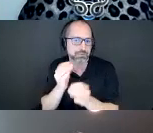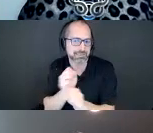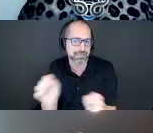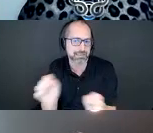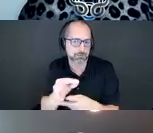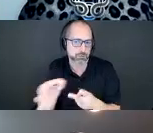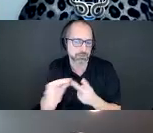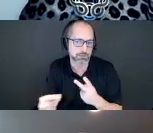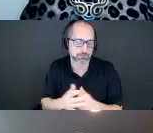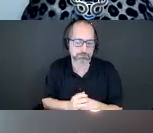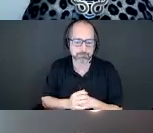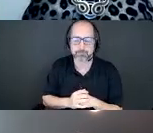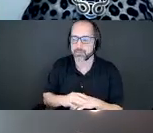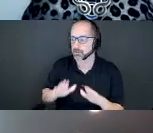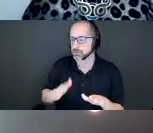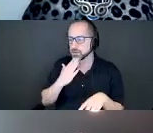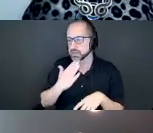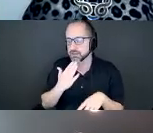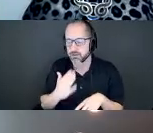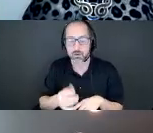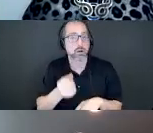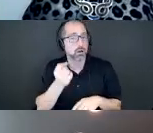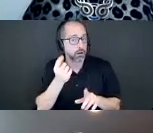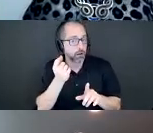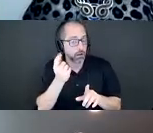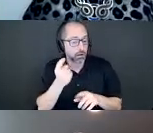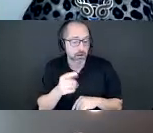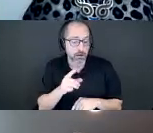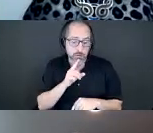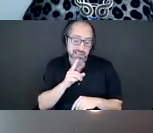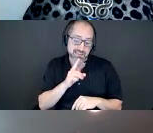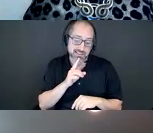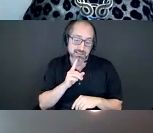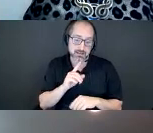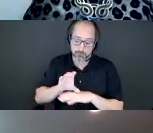Great, thank you. So, but overall, you can't sort of force anybody